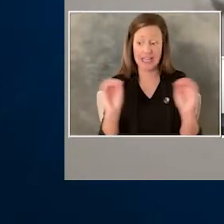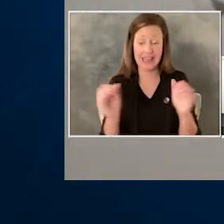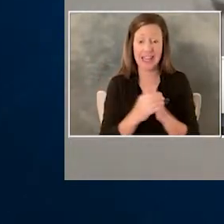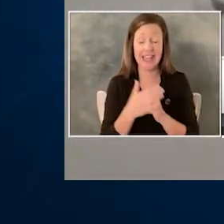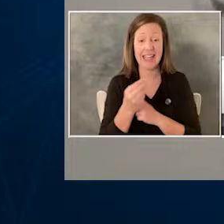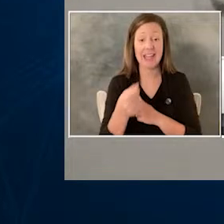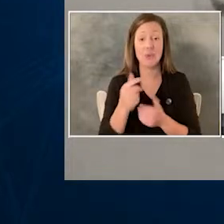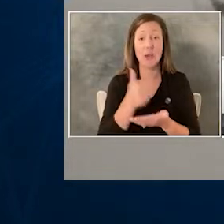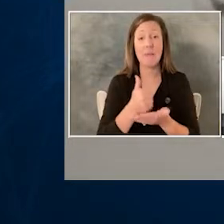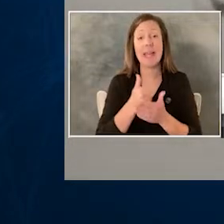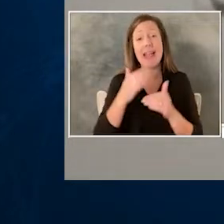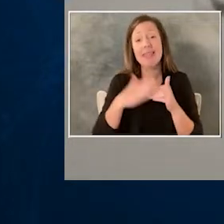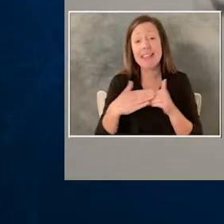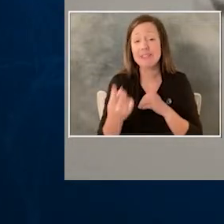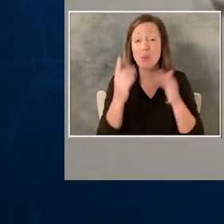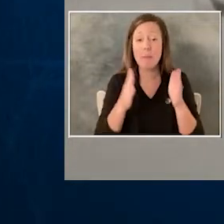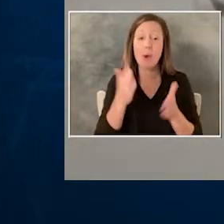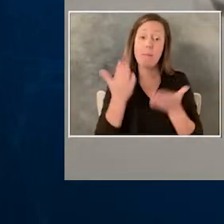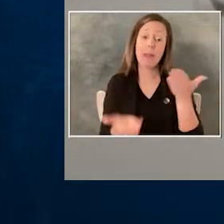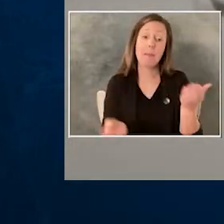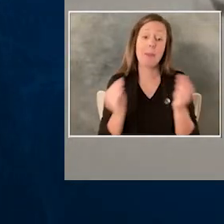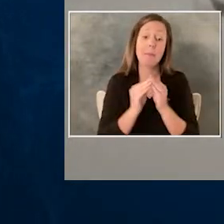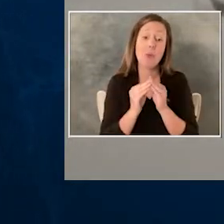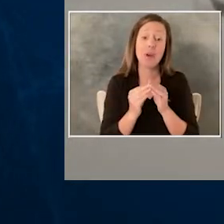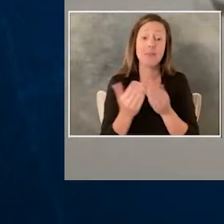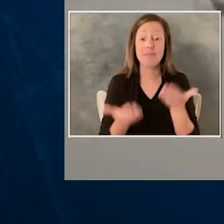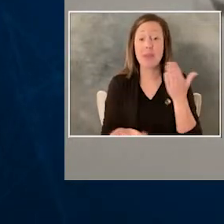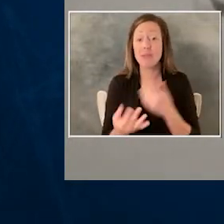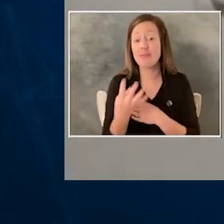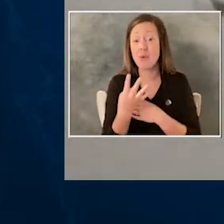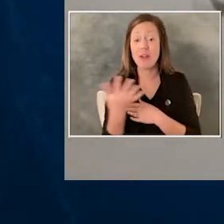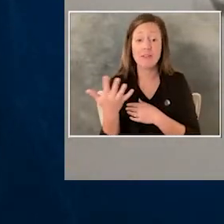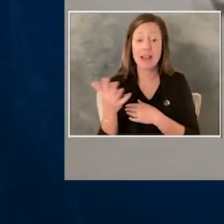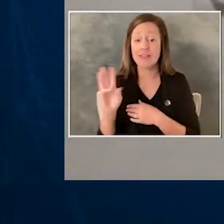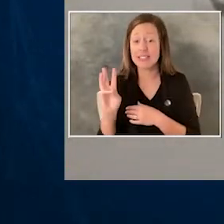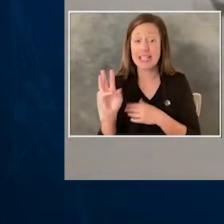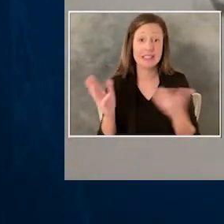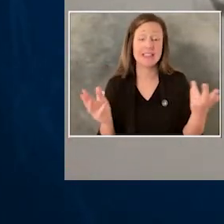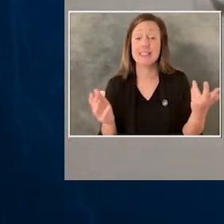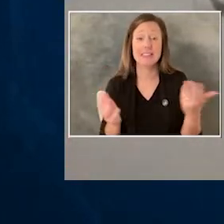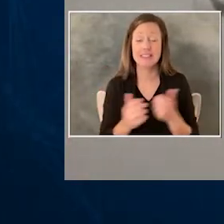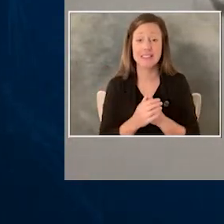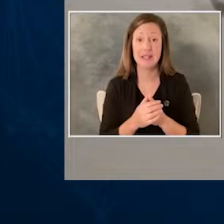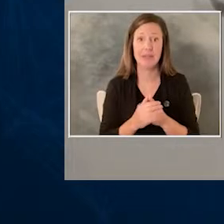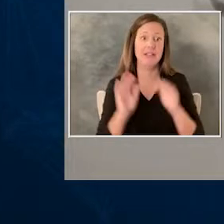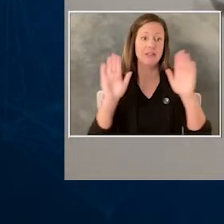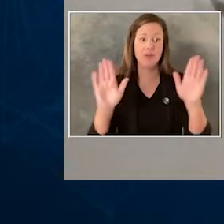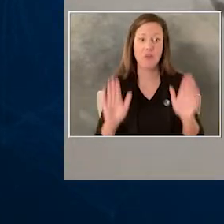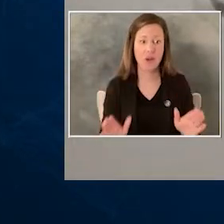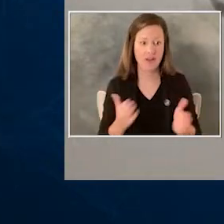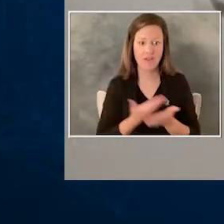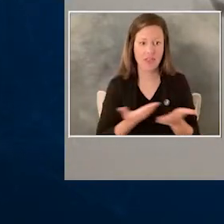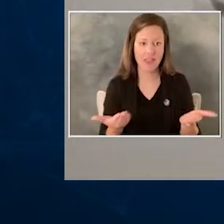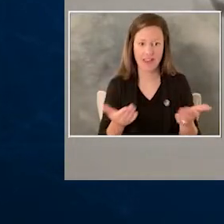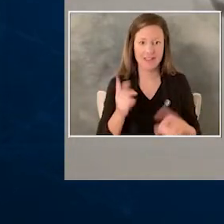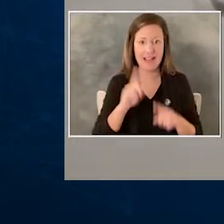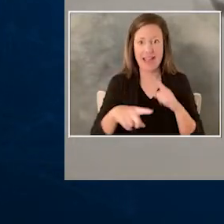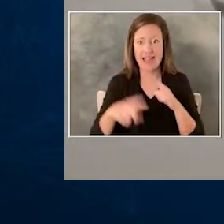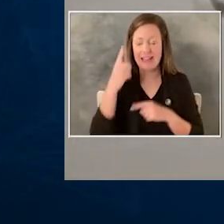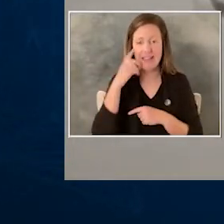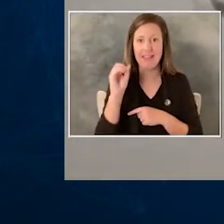at least one person, maybe more, 4, 5, 6. What a wonderful thing. I can't think of anything